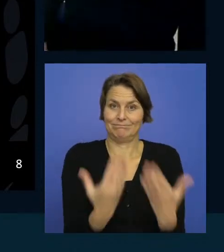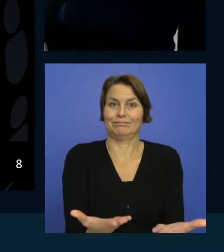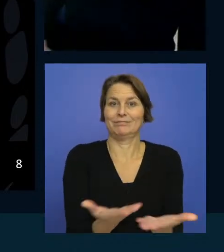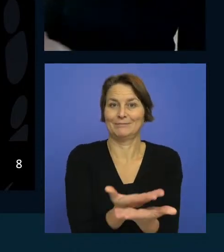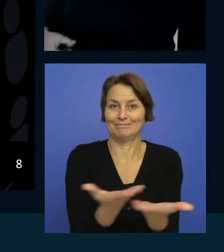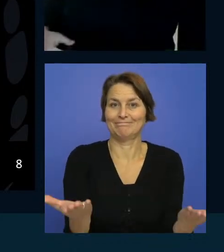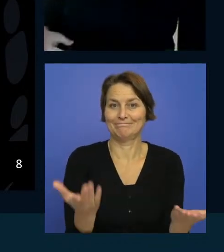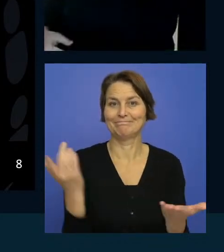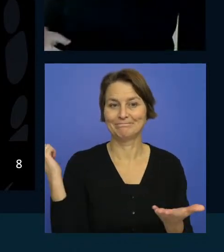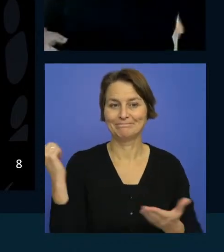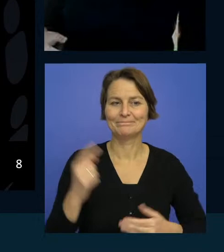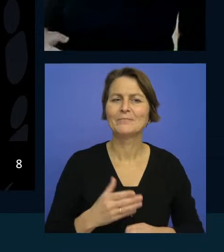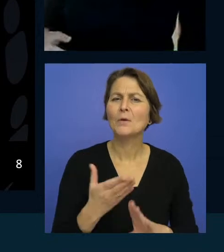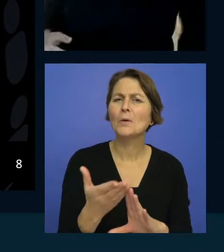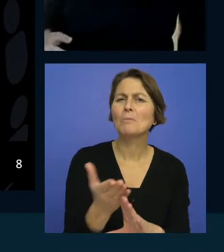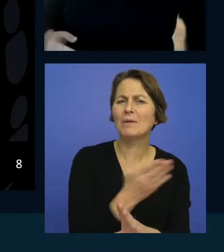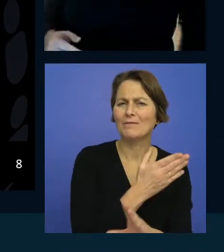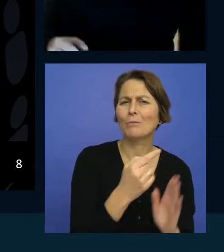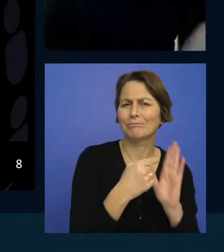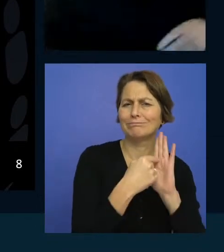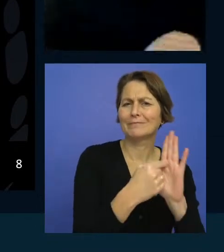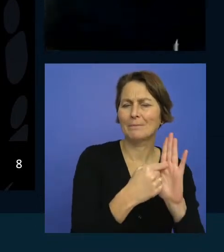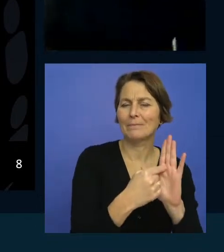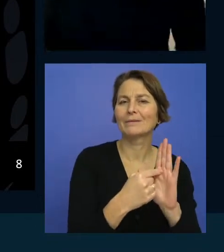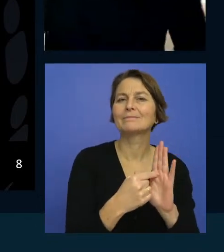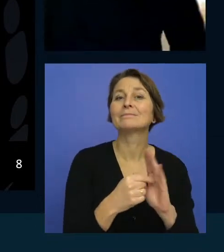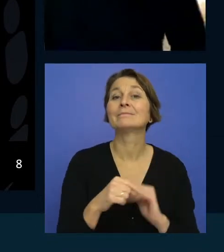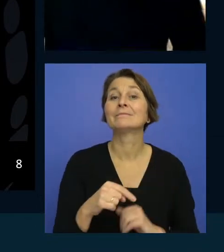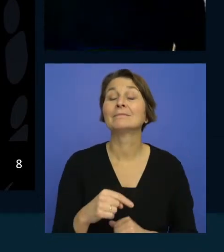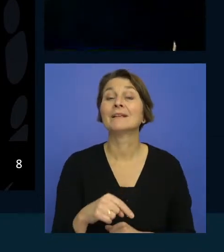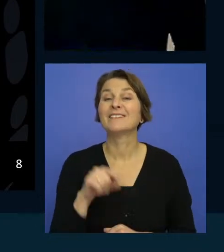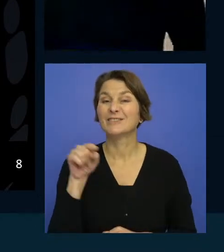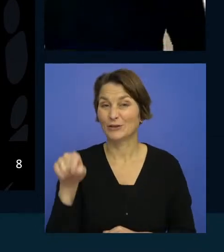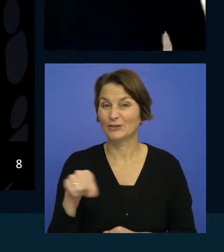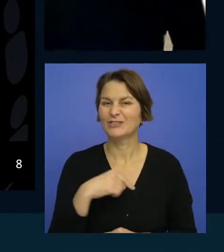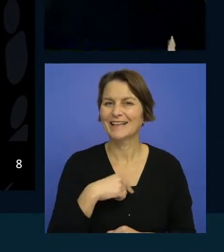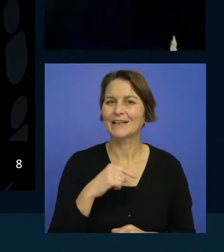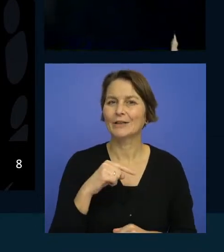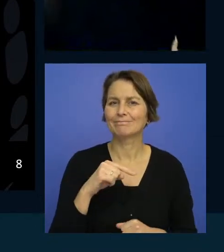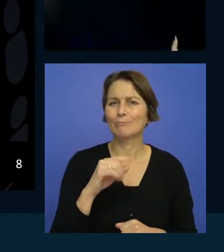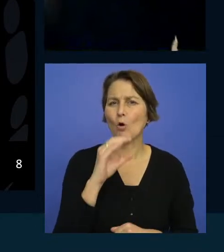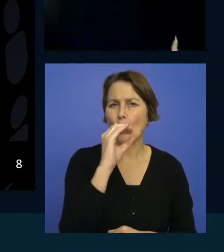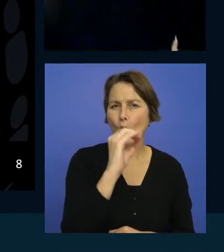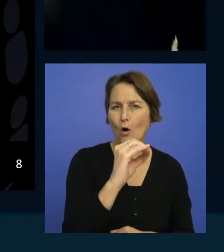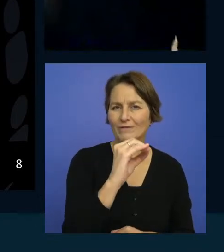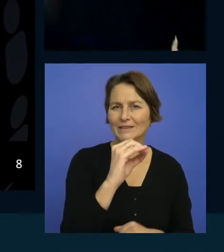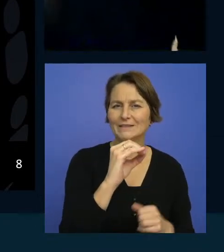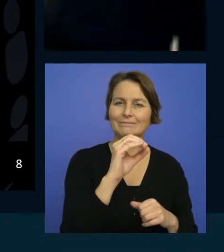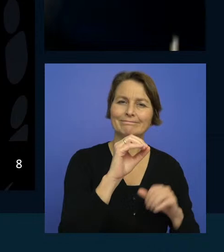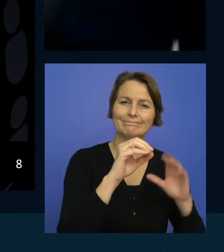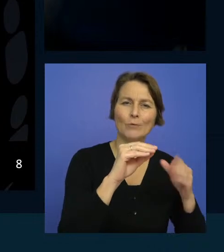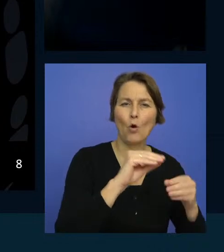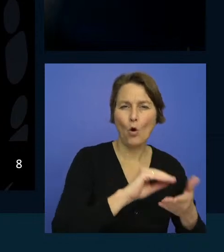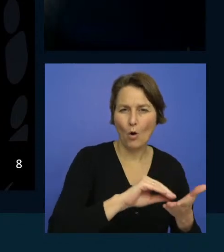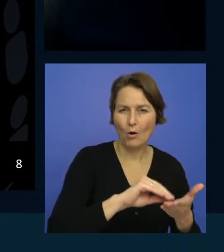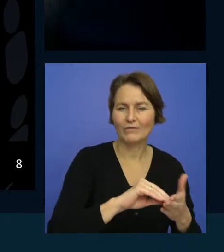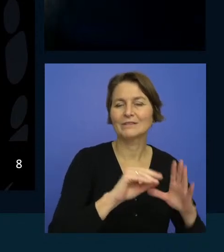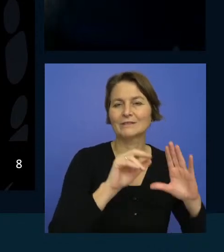in the previous demo as well. That was the Office 365 app from within Power BI Service that you can just easily spin